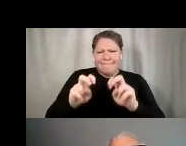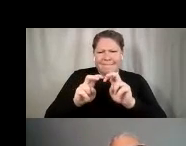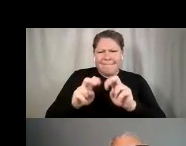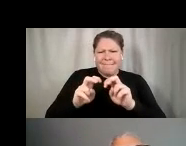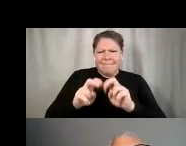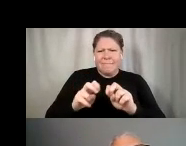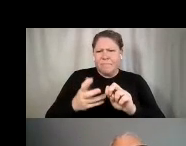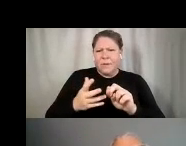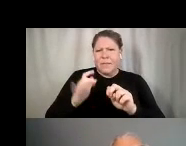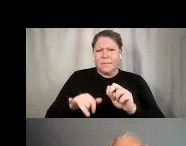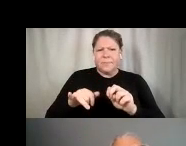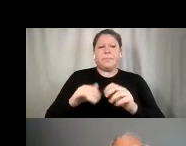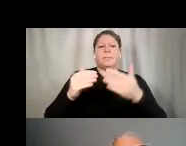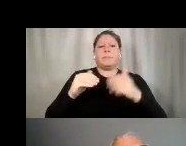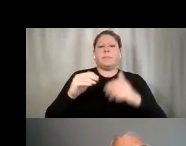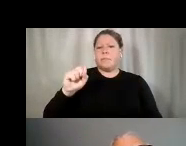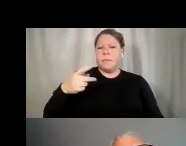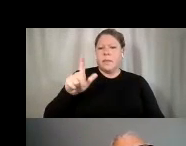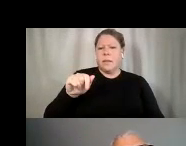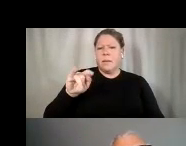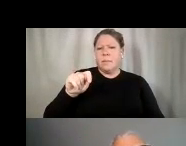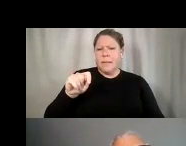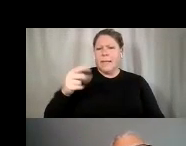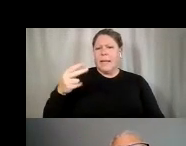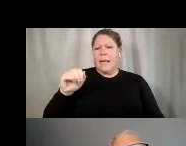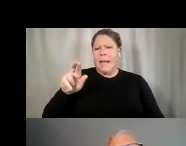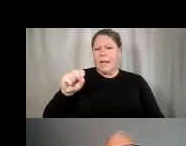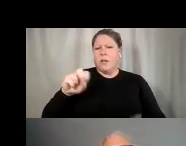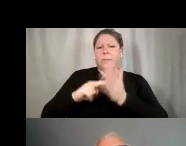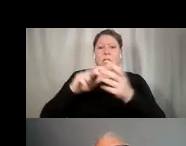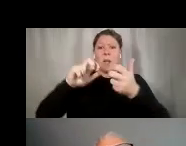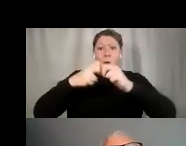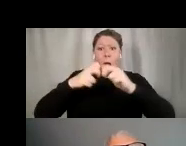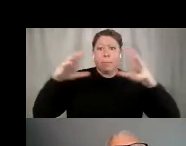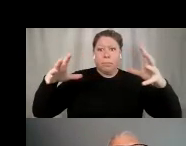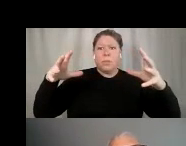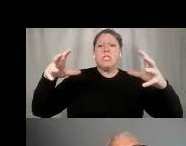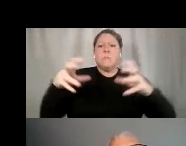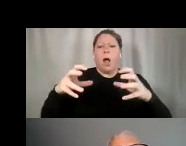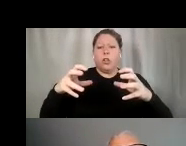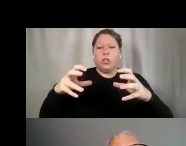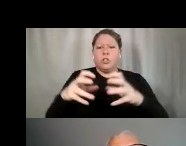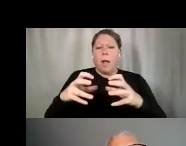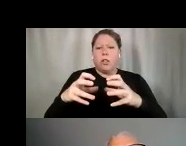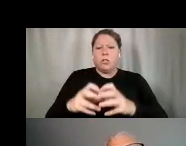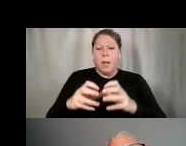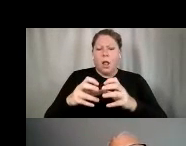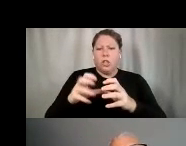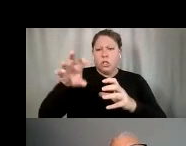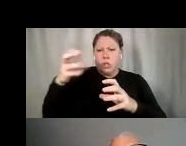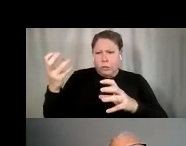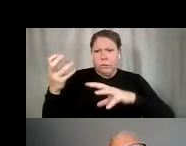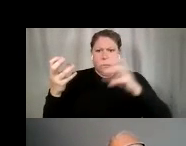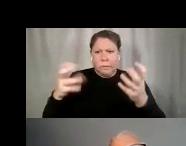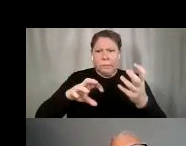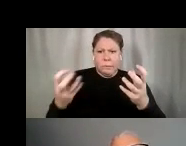are. Splitting hairs is making the problem smaller, compartmentalizing it, trying to make it look at a different way. And